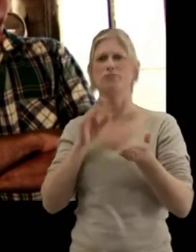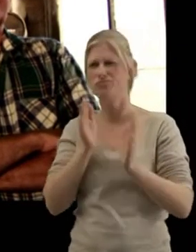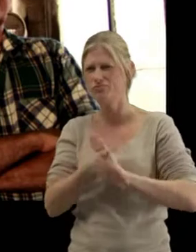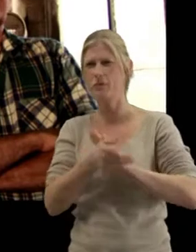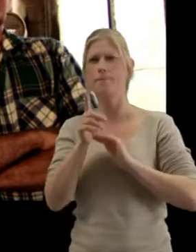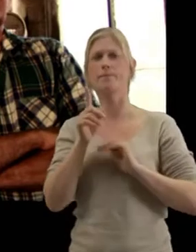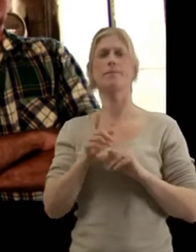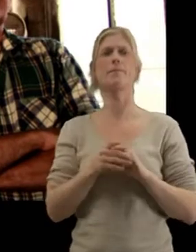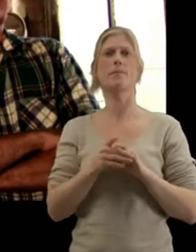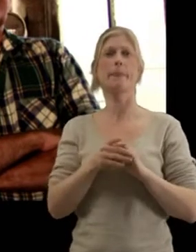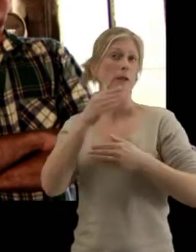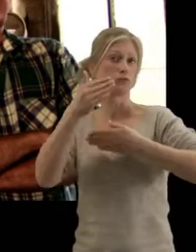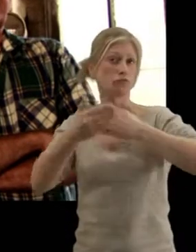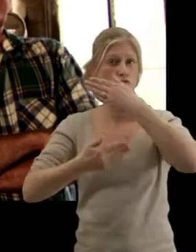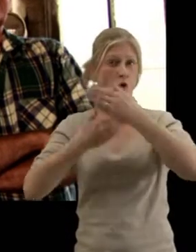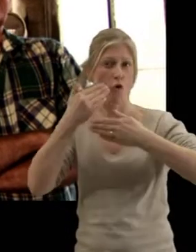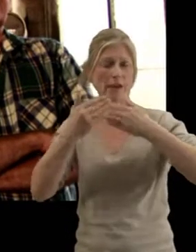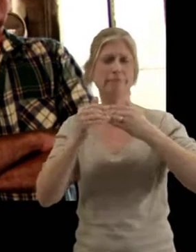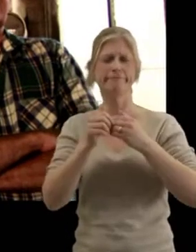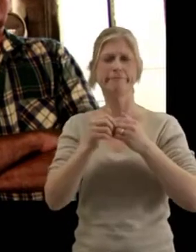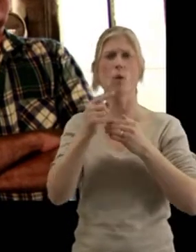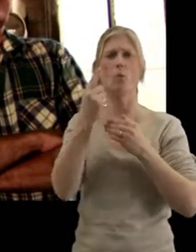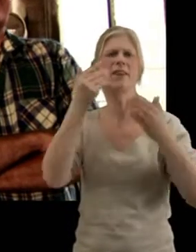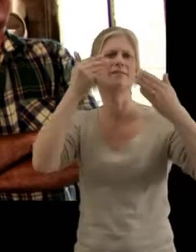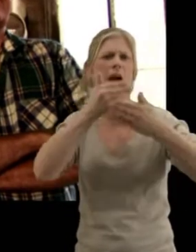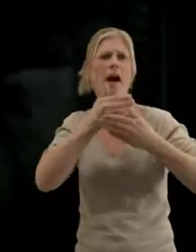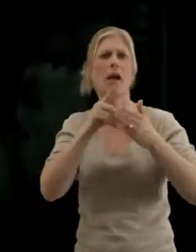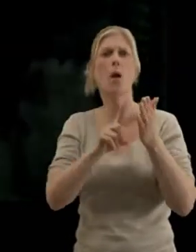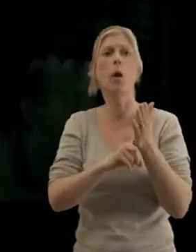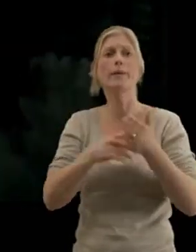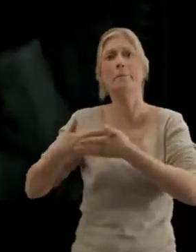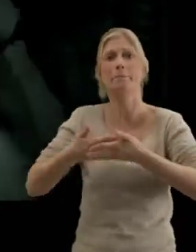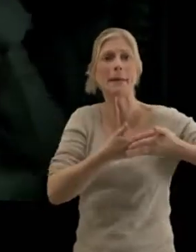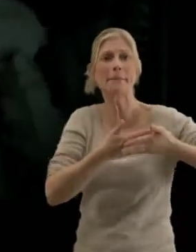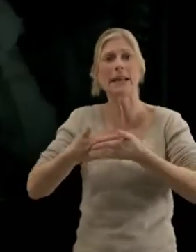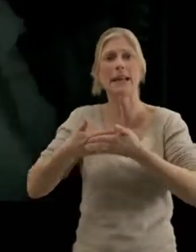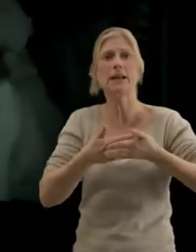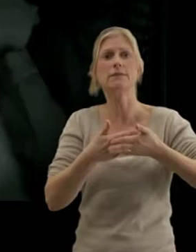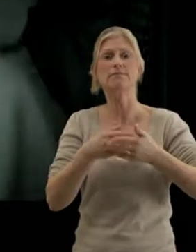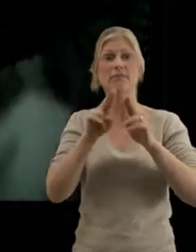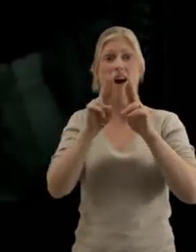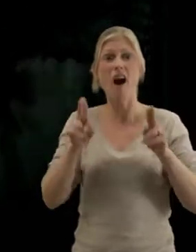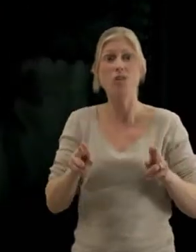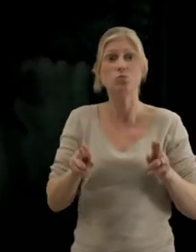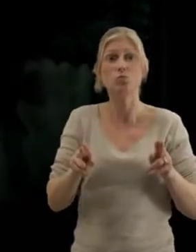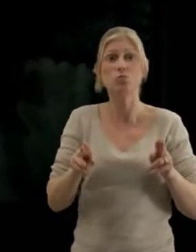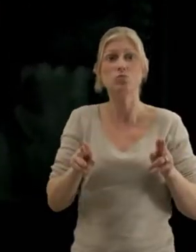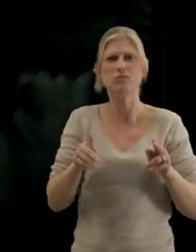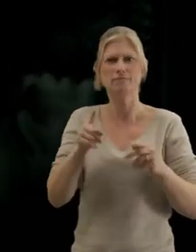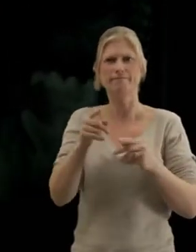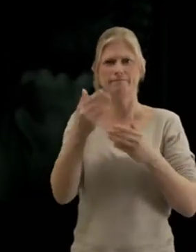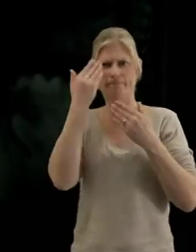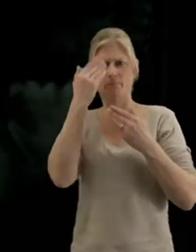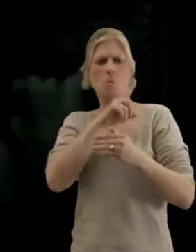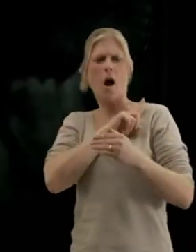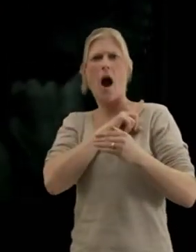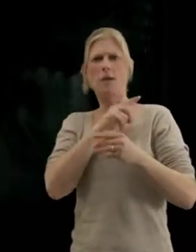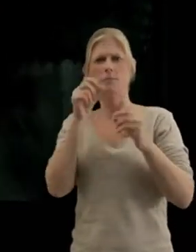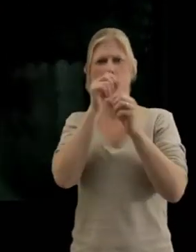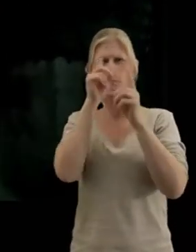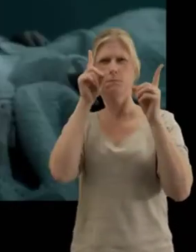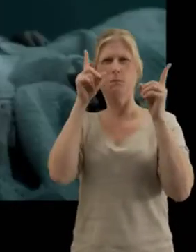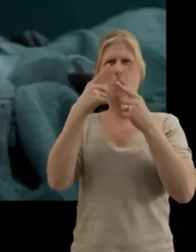went that one stormy night Lloyd was a baby in the house. For some reason he woke up crying and